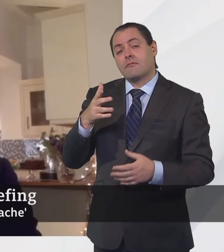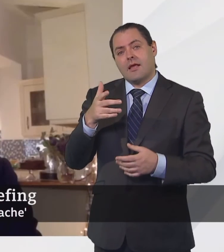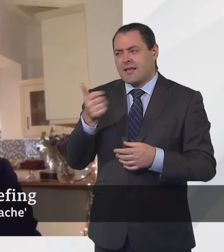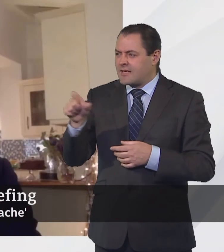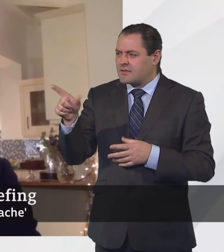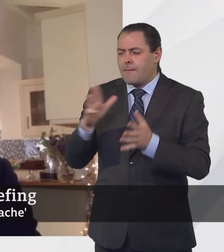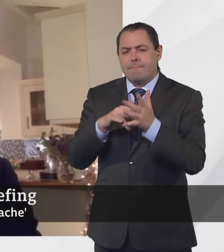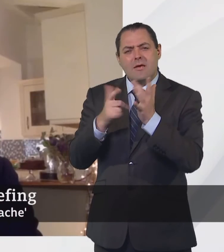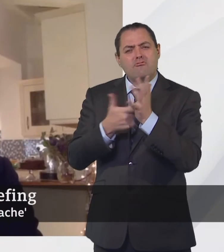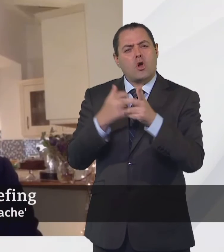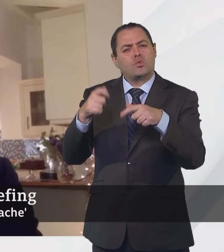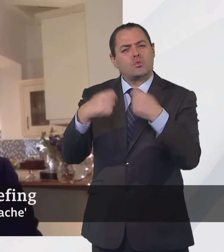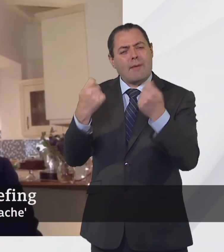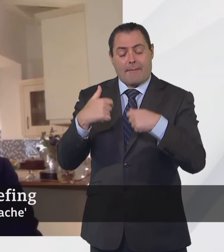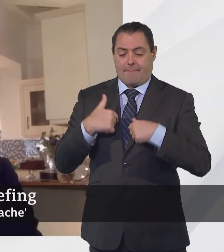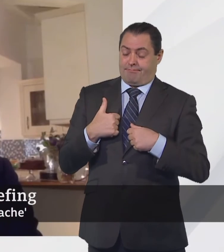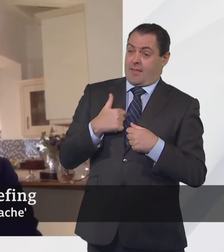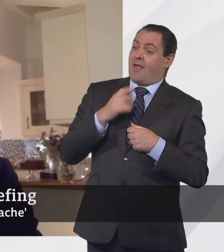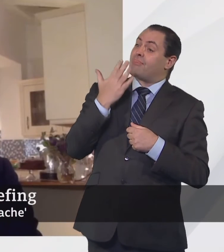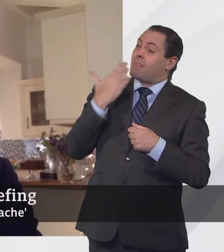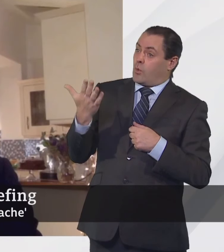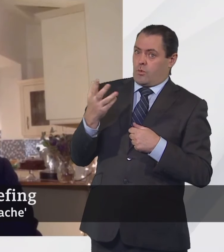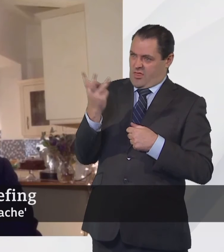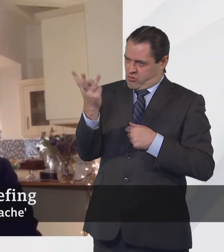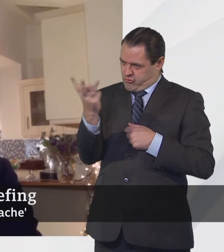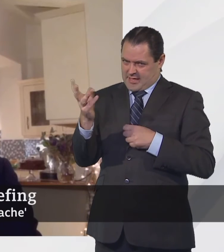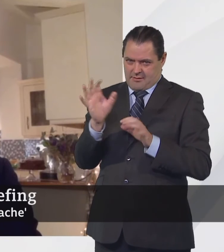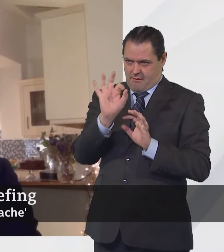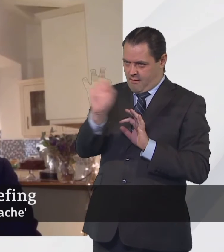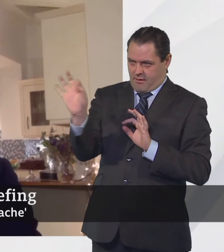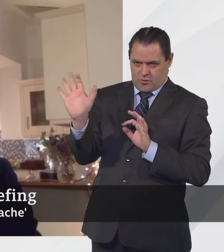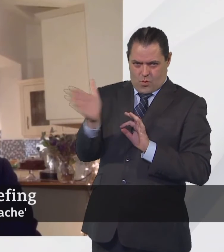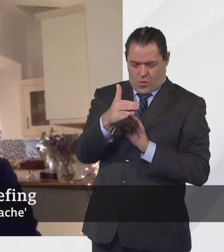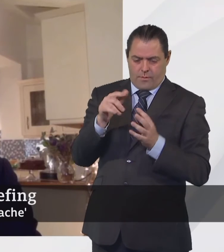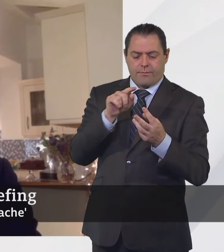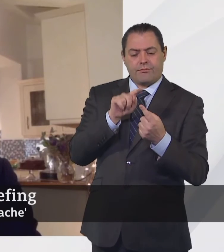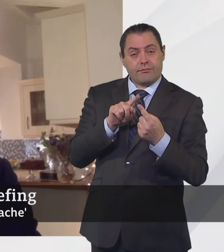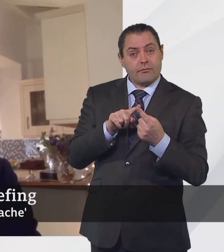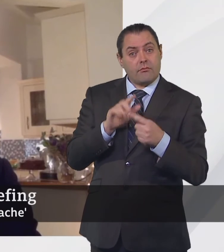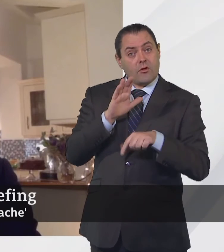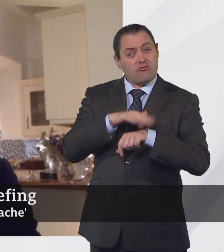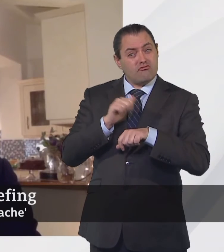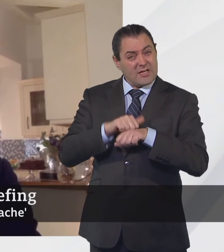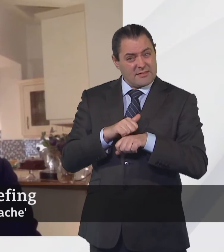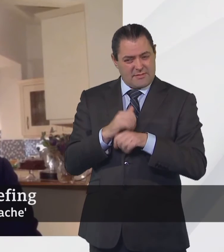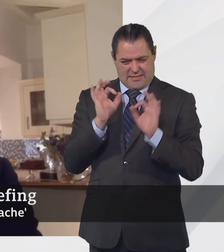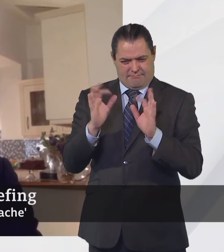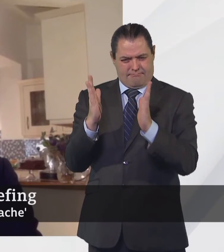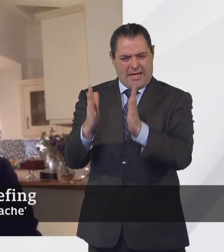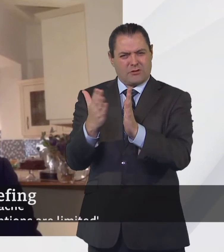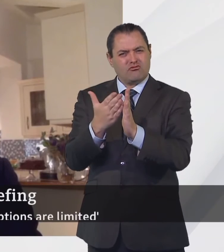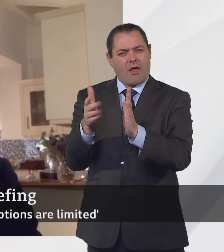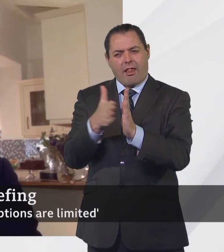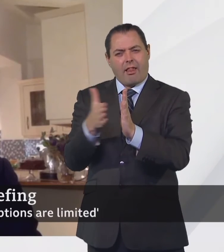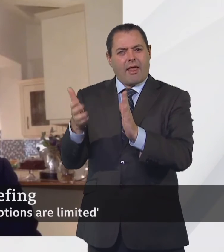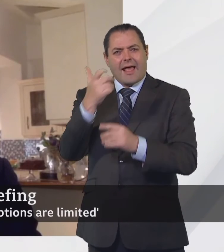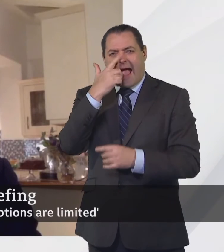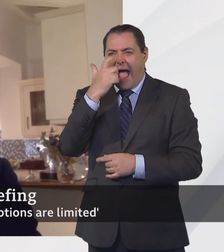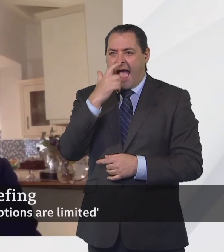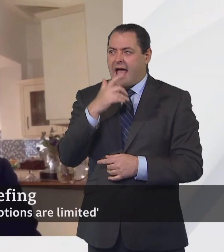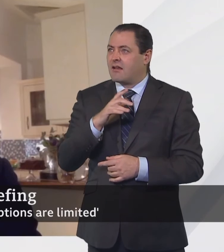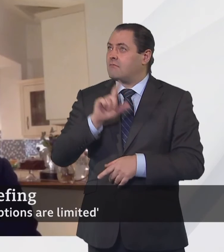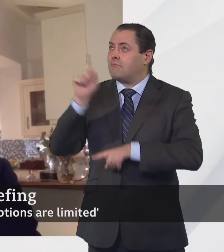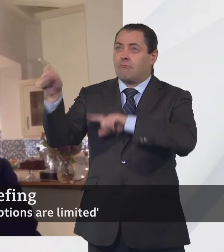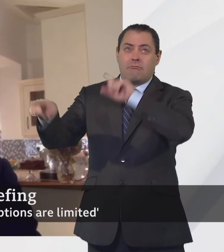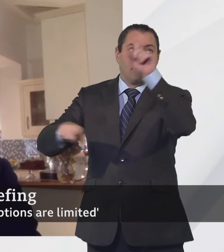Same question to all three of you, please. Do you really think it's a good idea that over Christmas we can travel hundreds of miles across the country, potentially